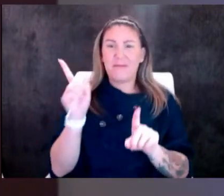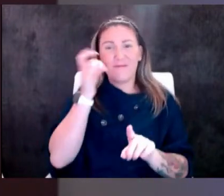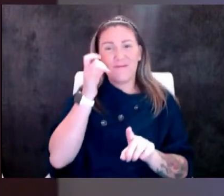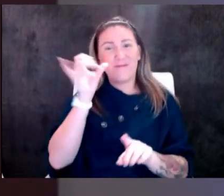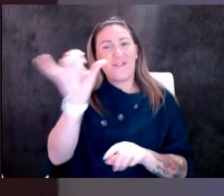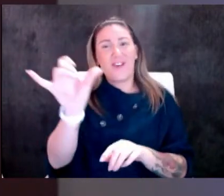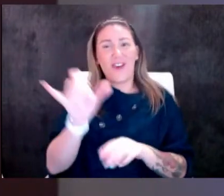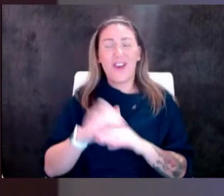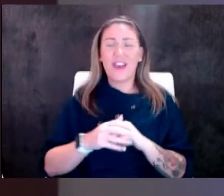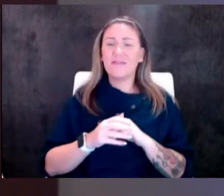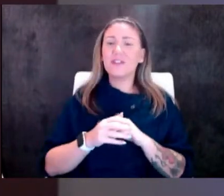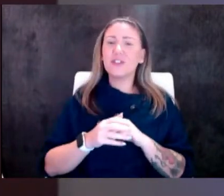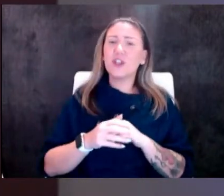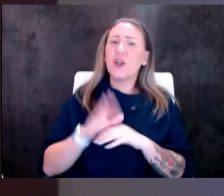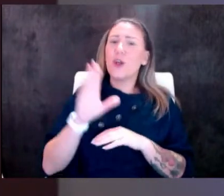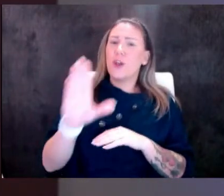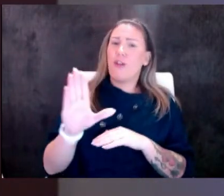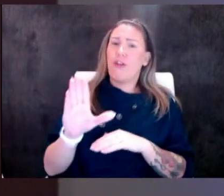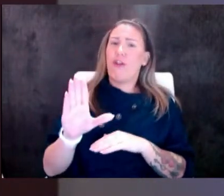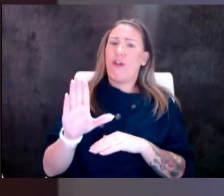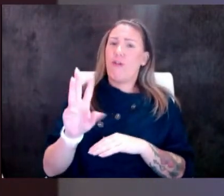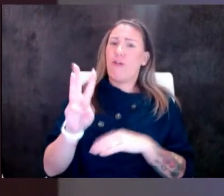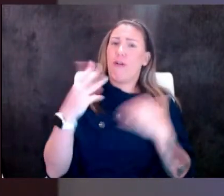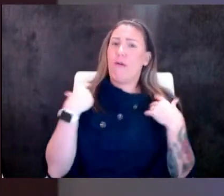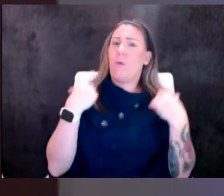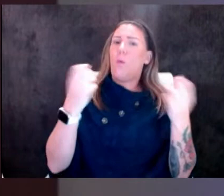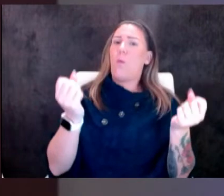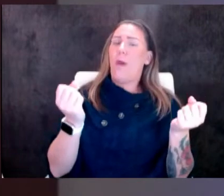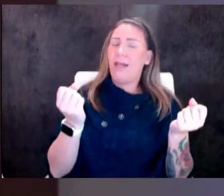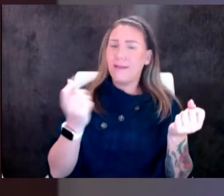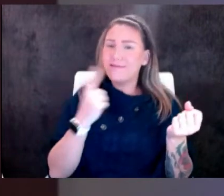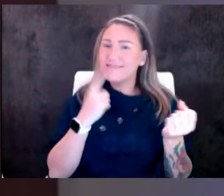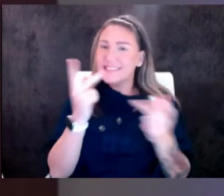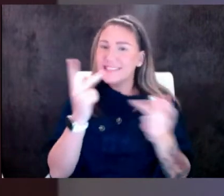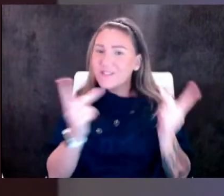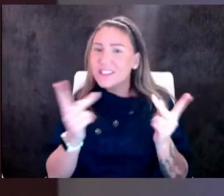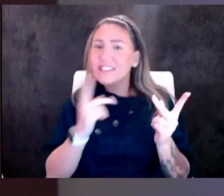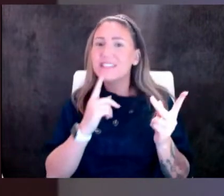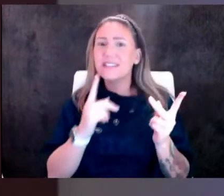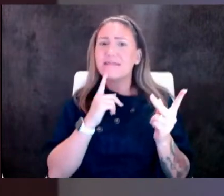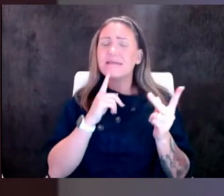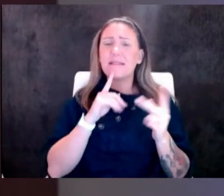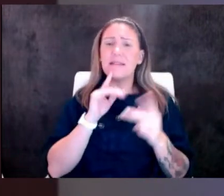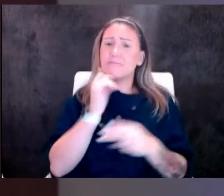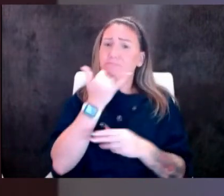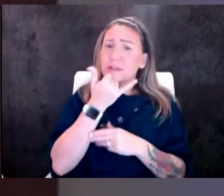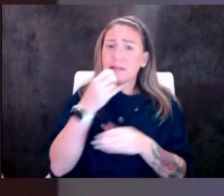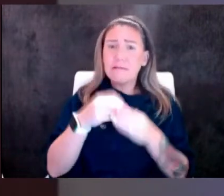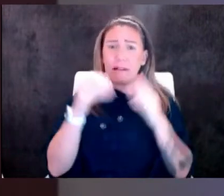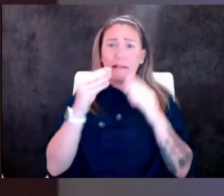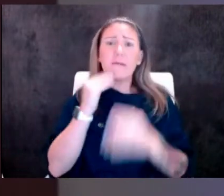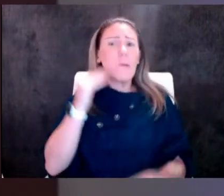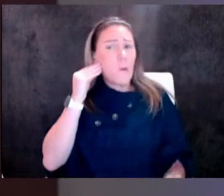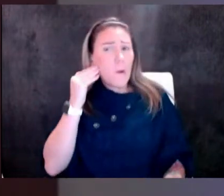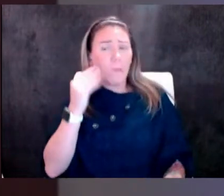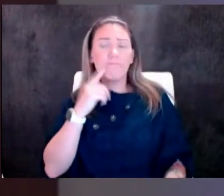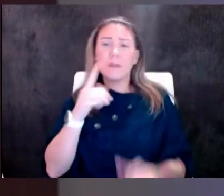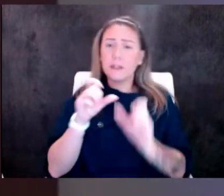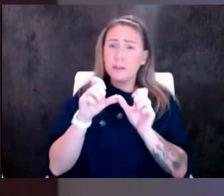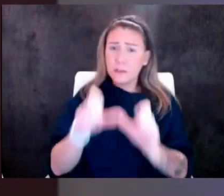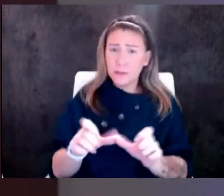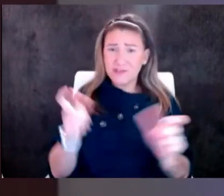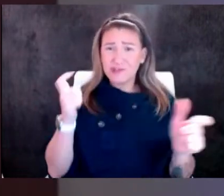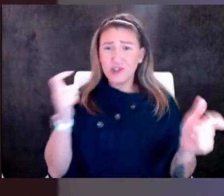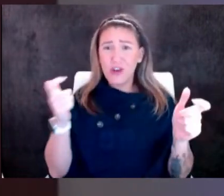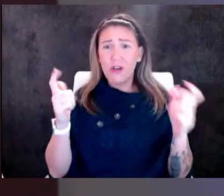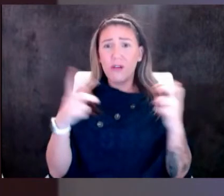visits about accident prevention in the home, because it has been a big problem, continues to be a big problem. And I think it's great to have this